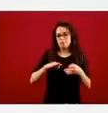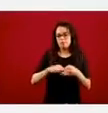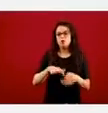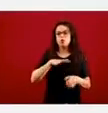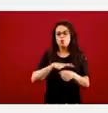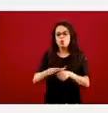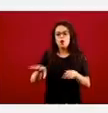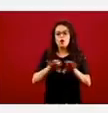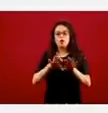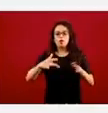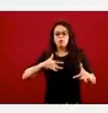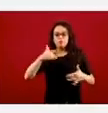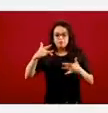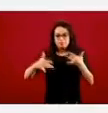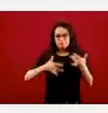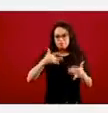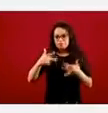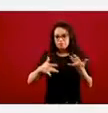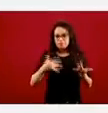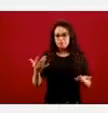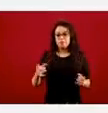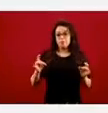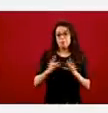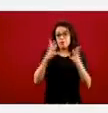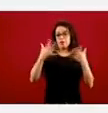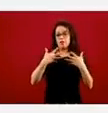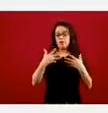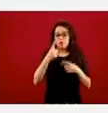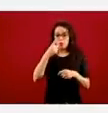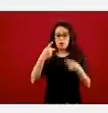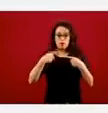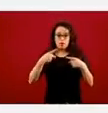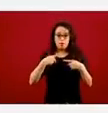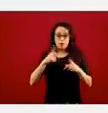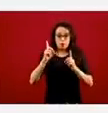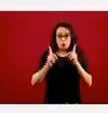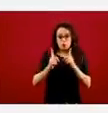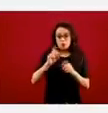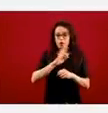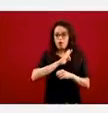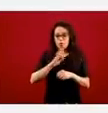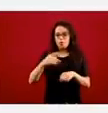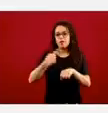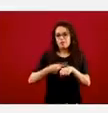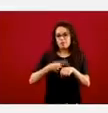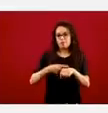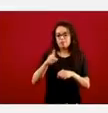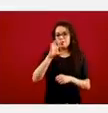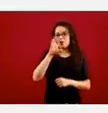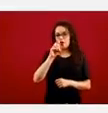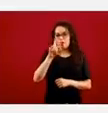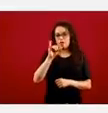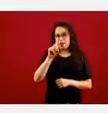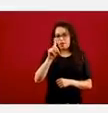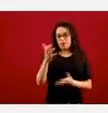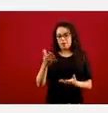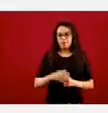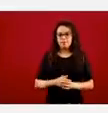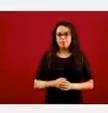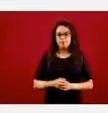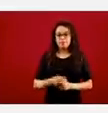have self-diagnose function. We have common symptoms of on a suspicious case of